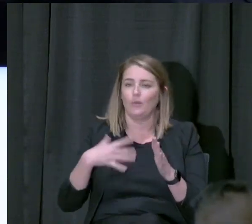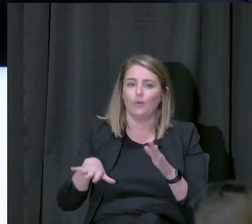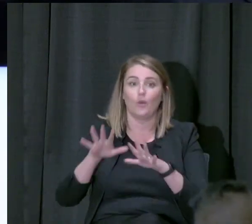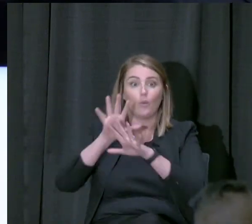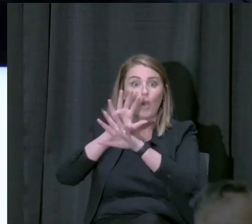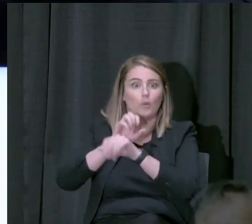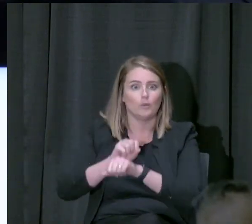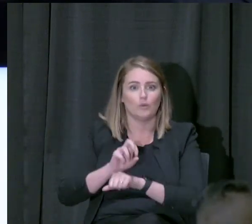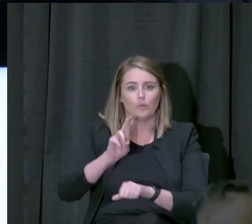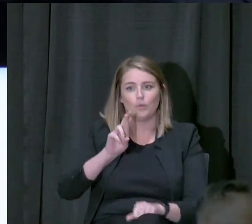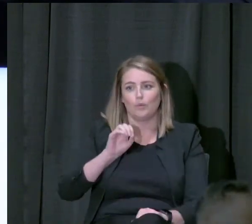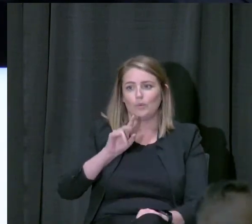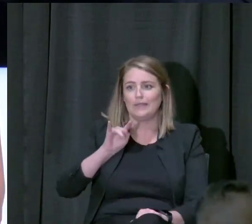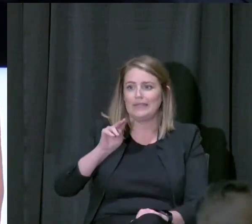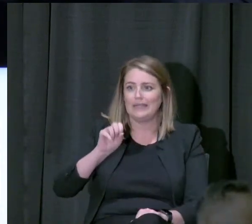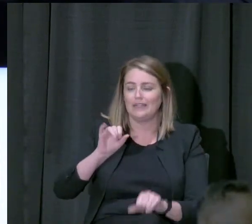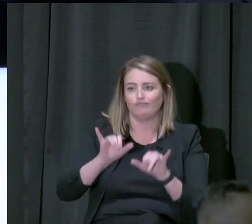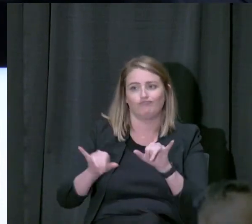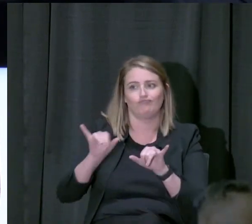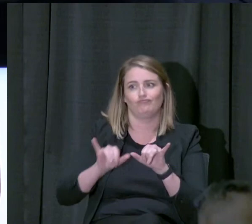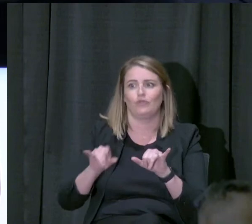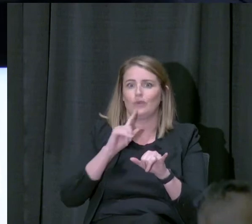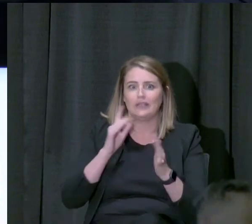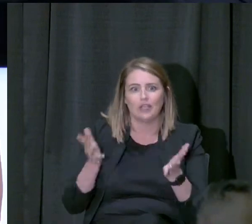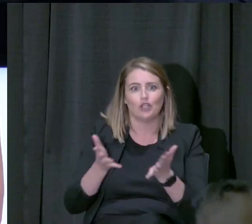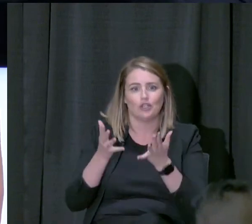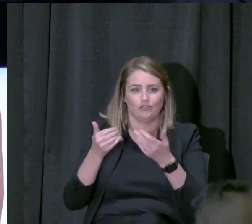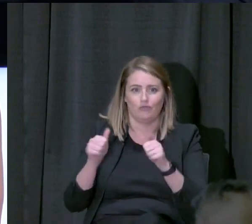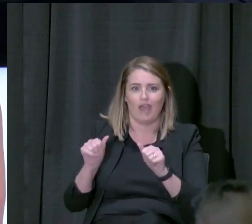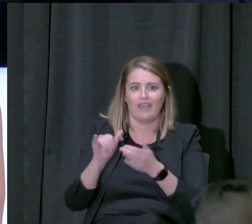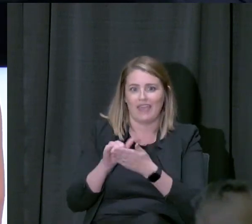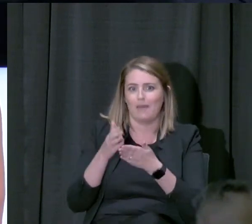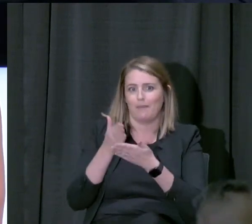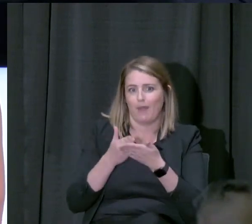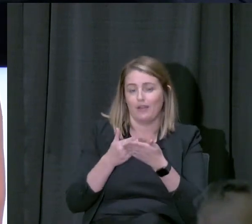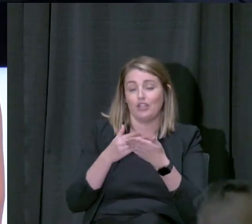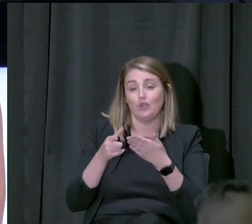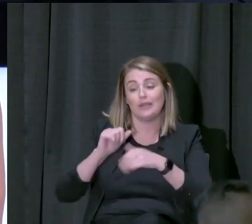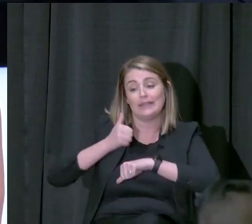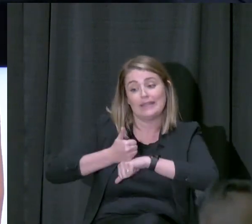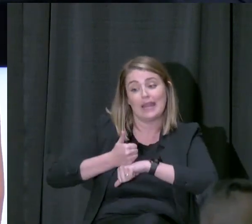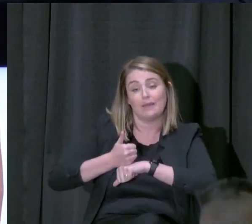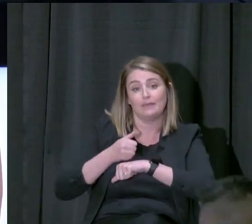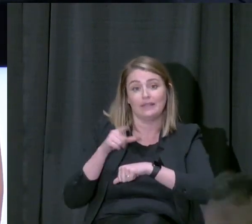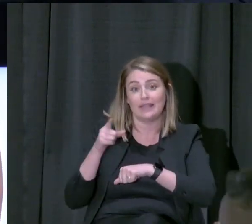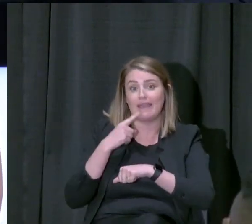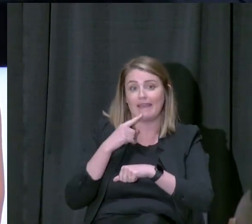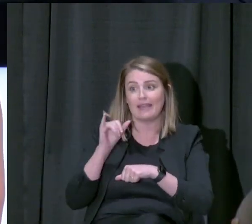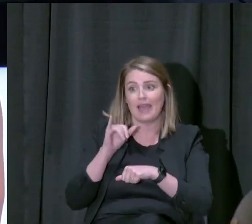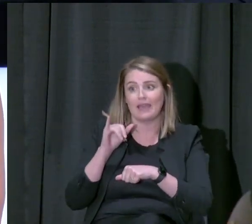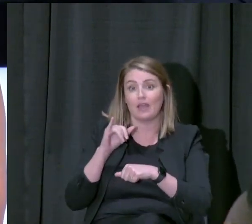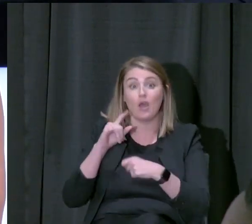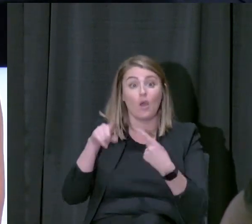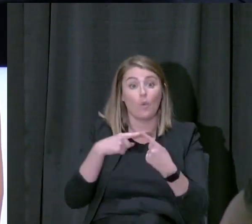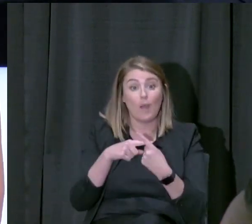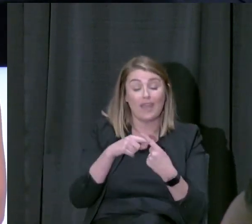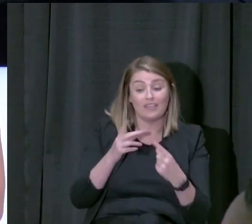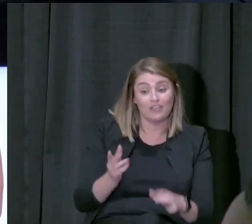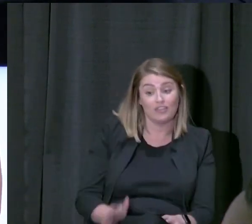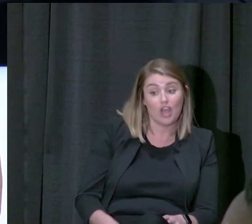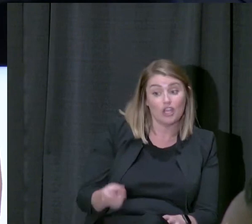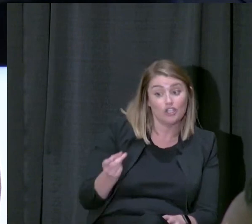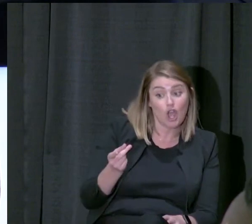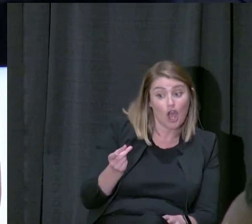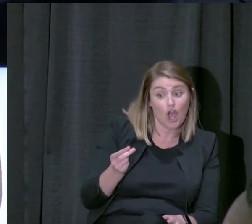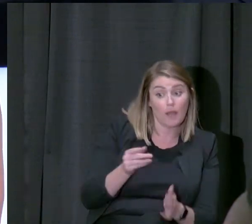amazing routines are, and you should really encourage people to go in and try that, because you can set things up to say, for example, when the dog barks, flash